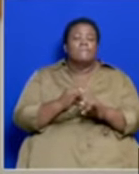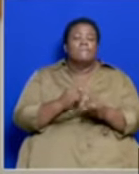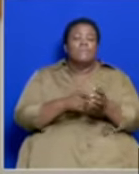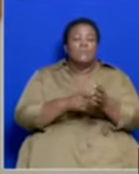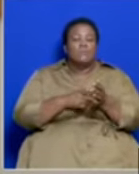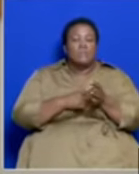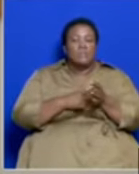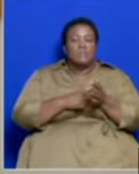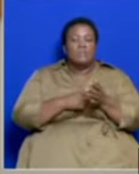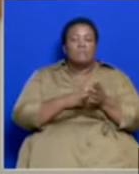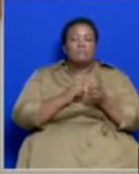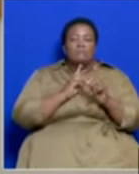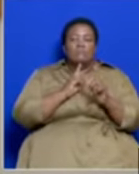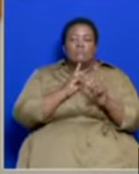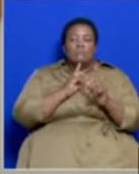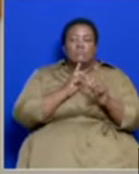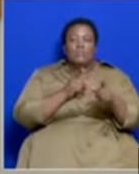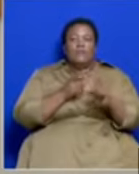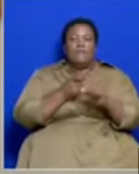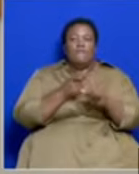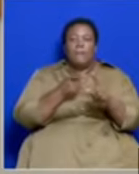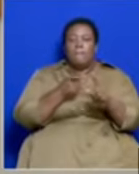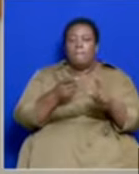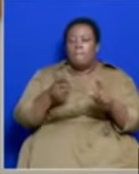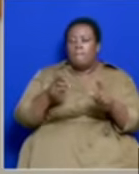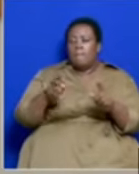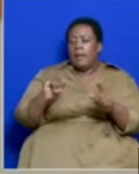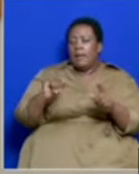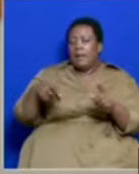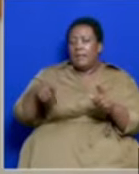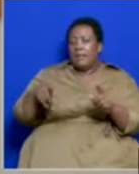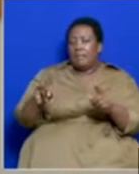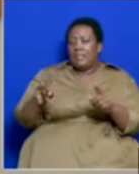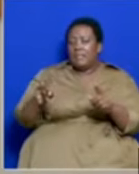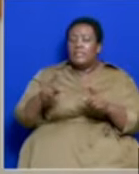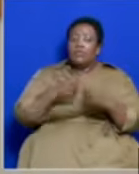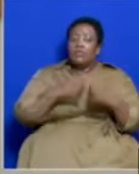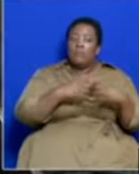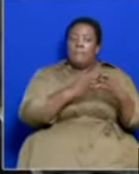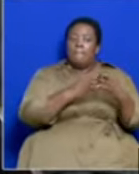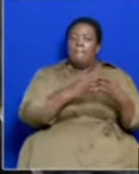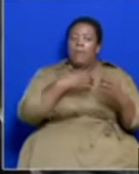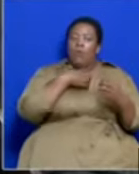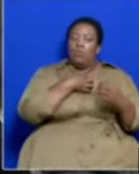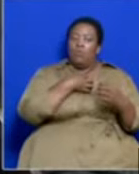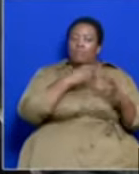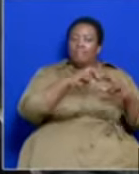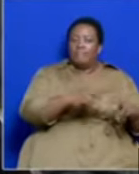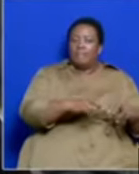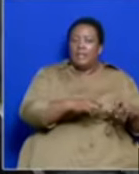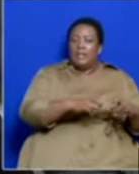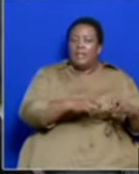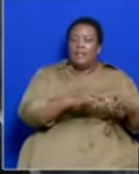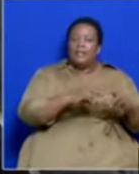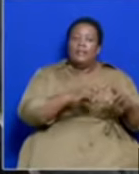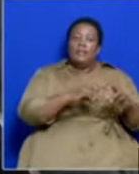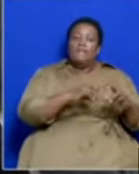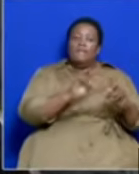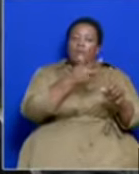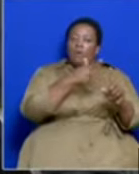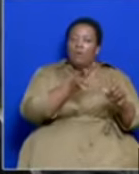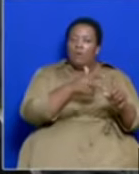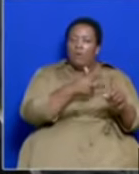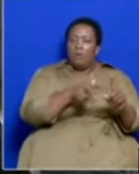to initiate their own disciplinary investigation. Where the institution become aware